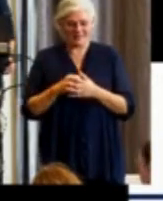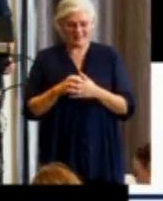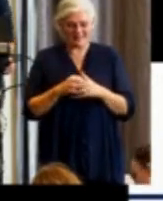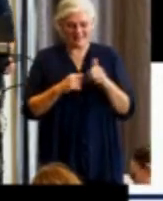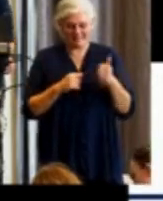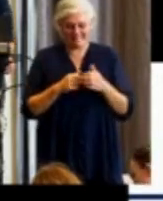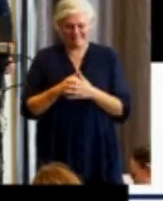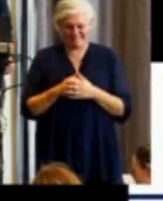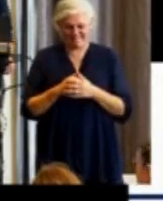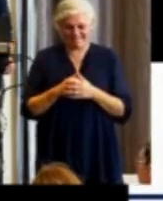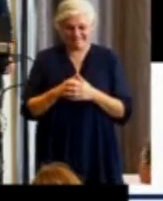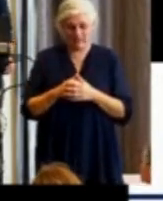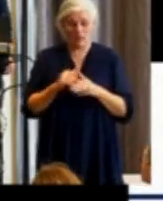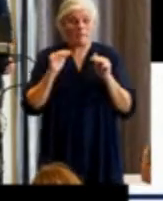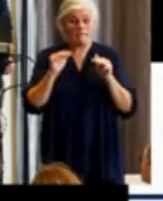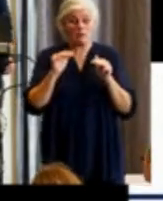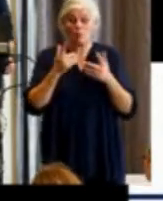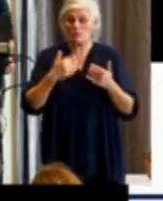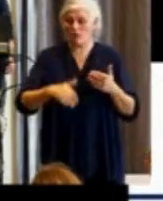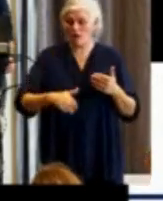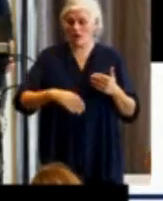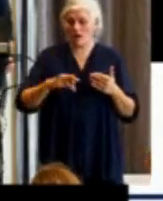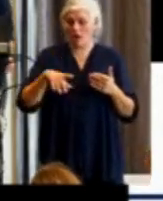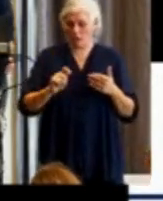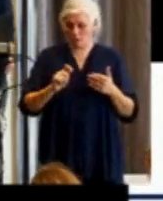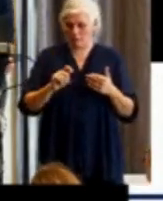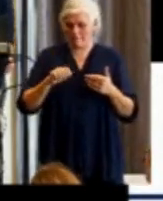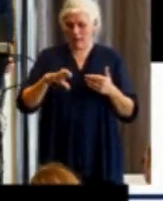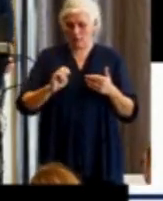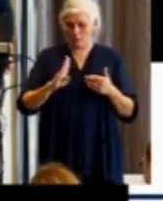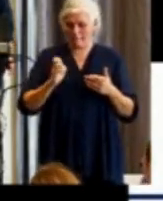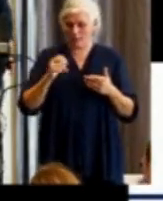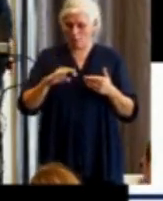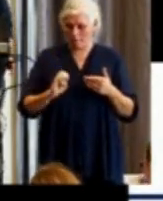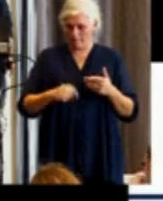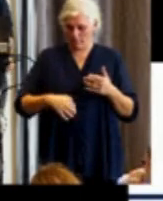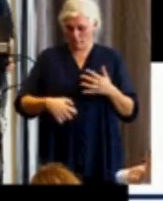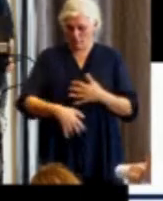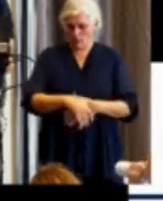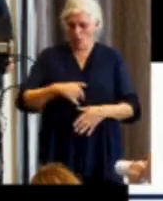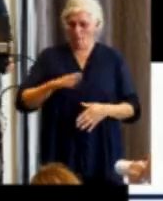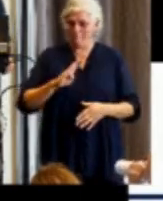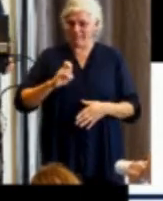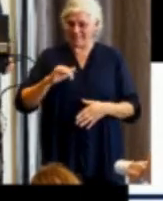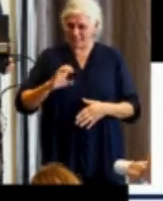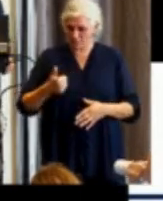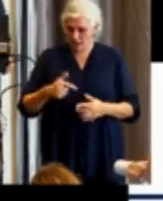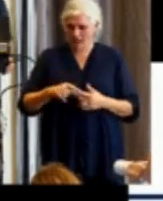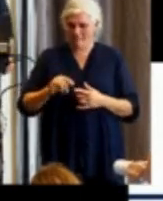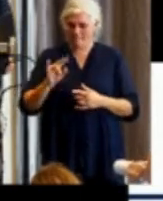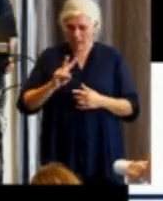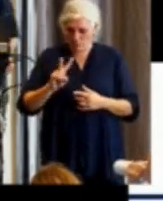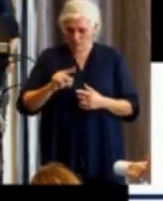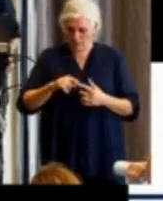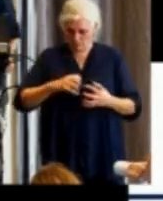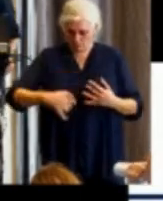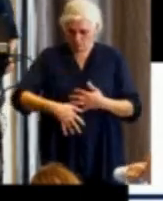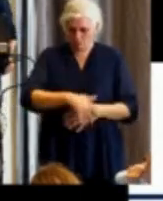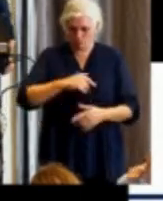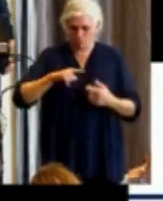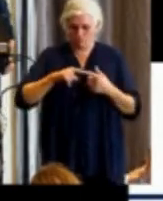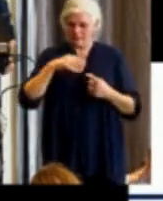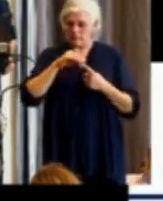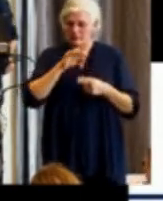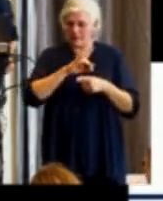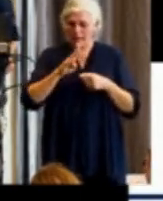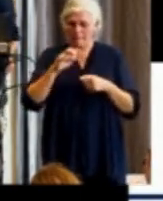A potential answer is the gut microbiome. So this is a term for all of the bacteria, viruses, fungi, and a special type of bugs